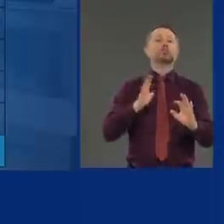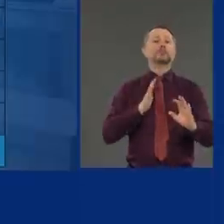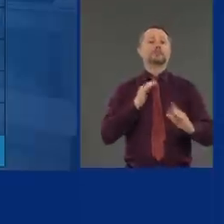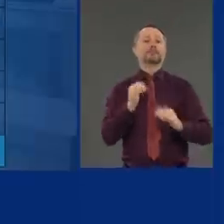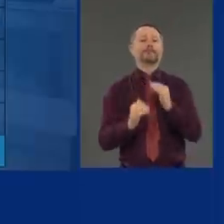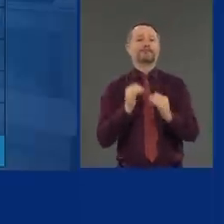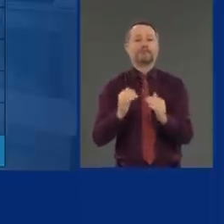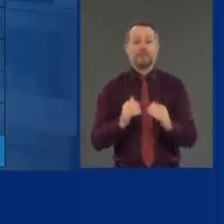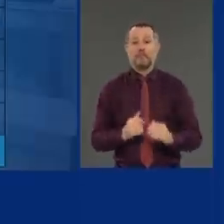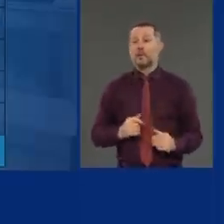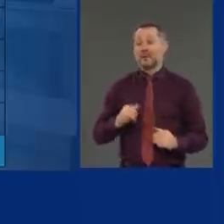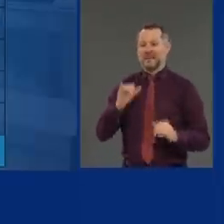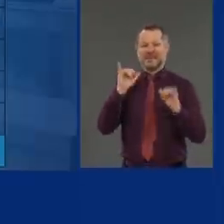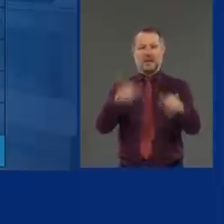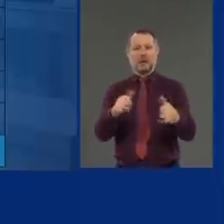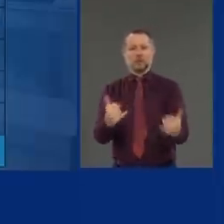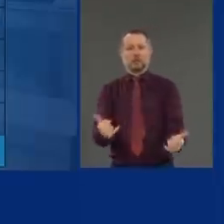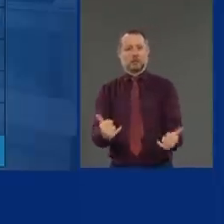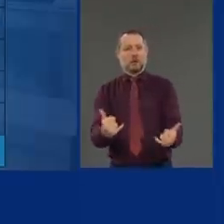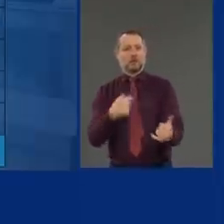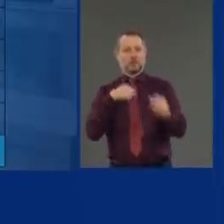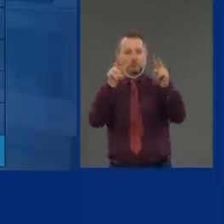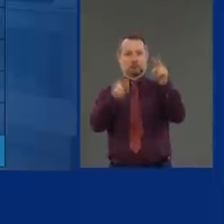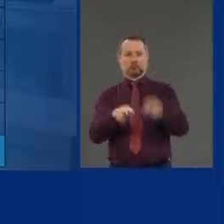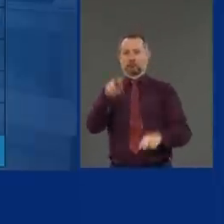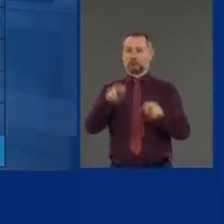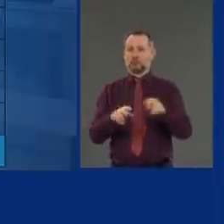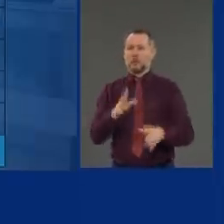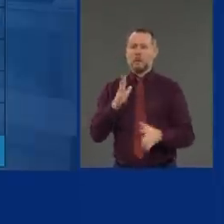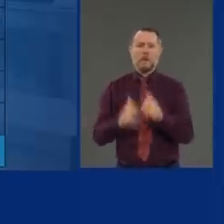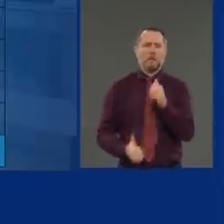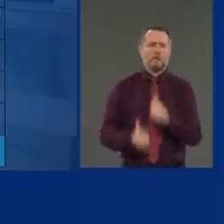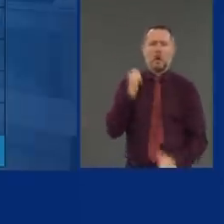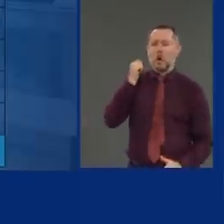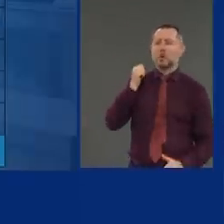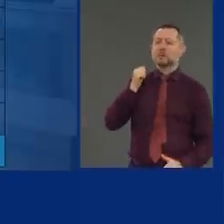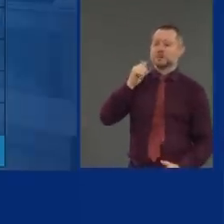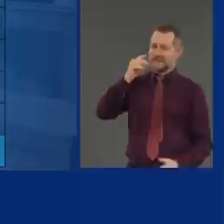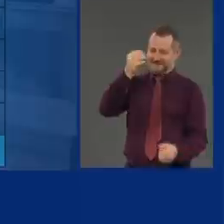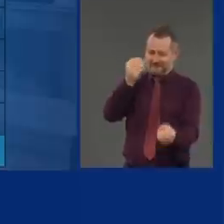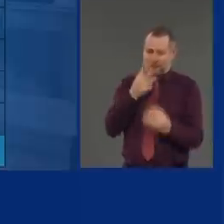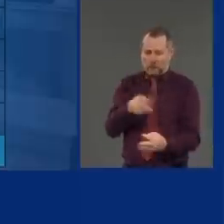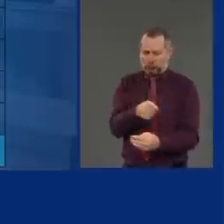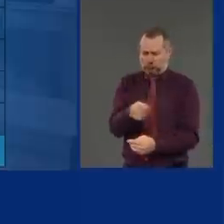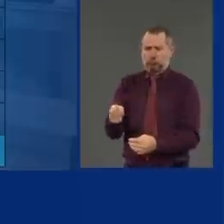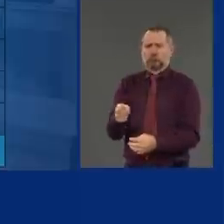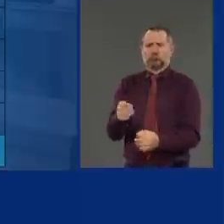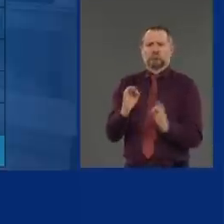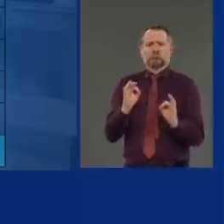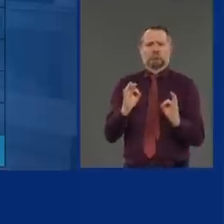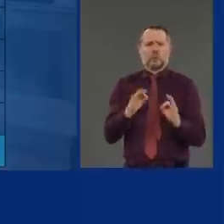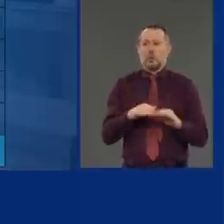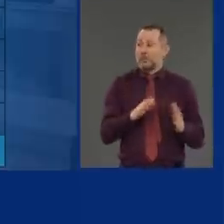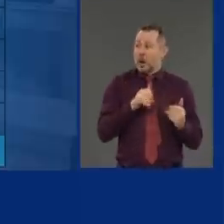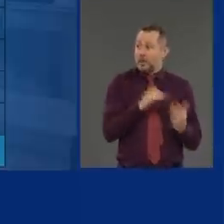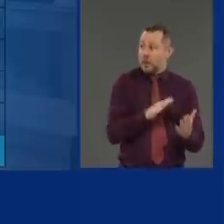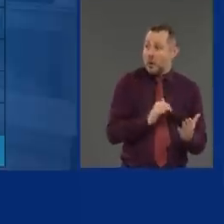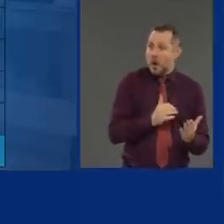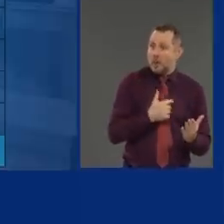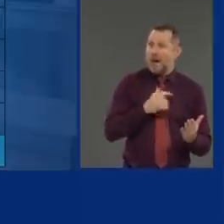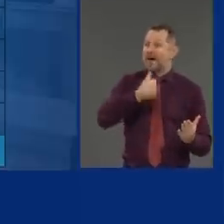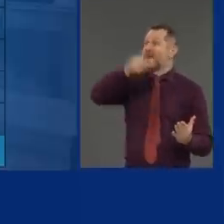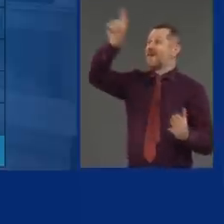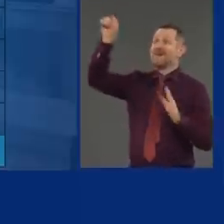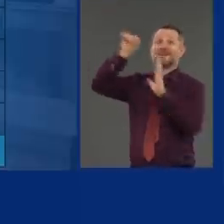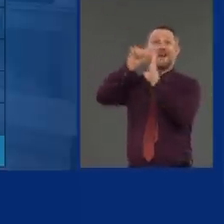That's where we are, and that will be the most informed reopening of any state in the country. Just have the